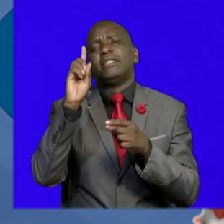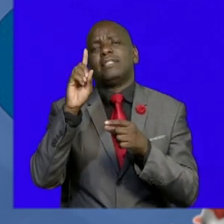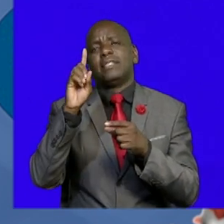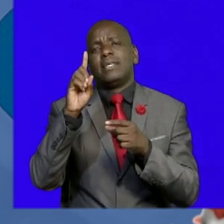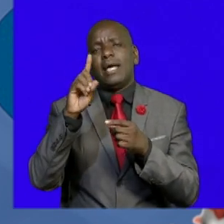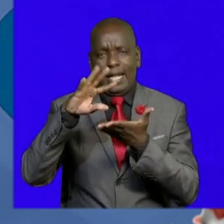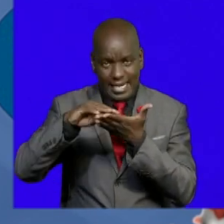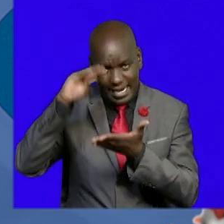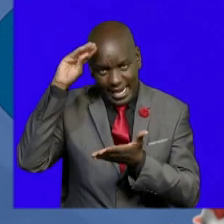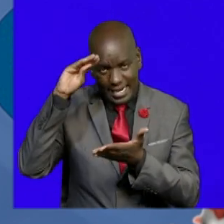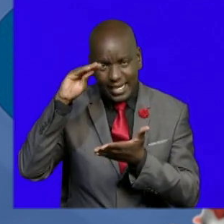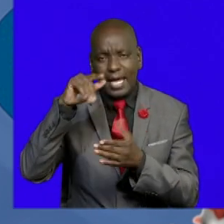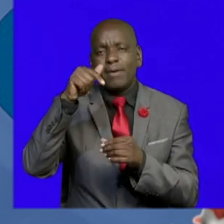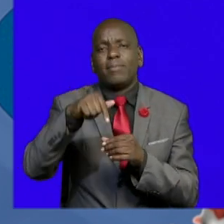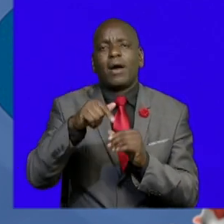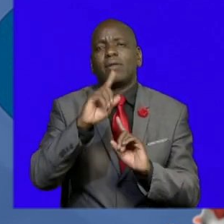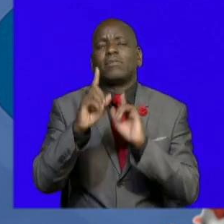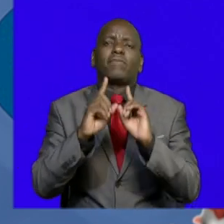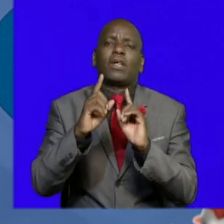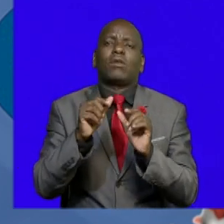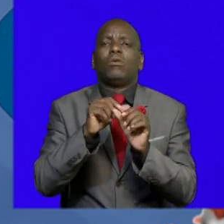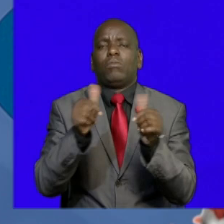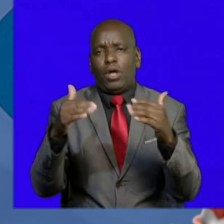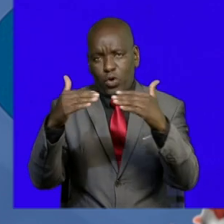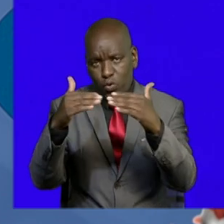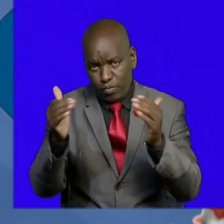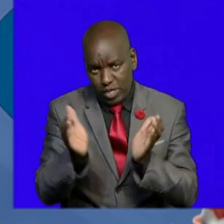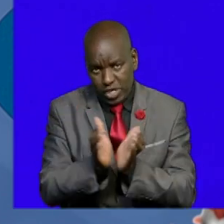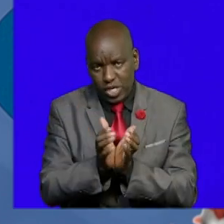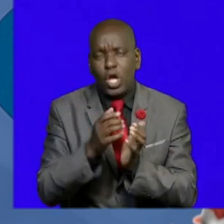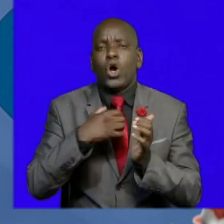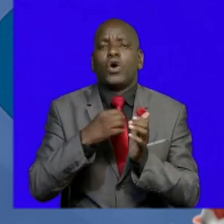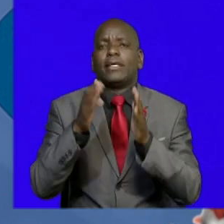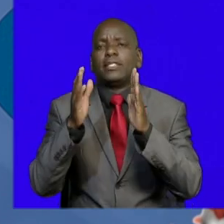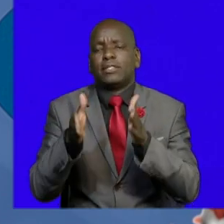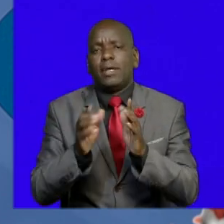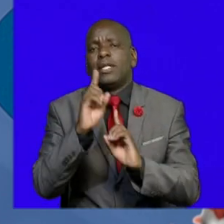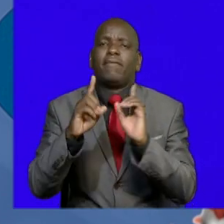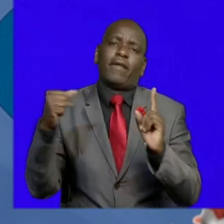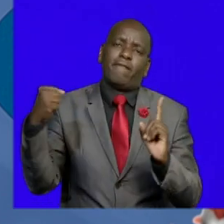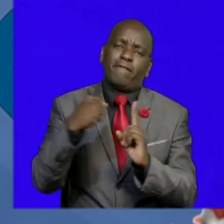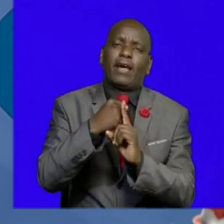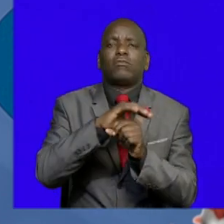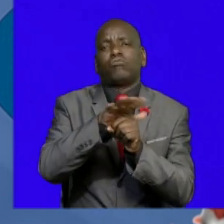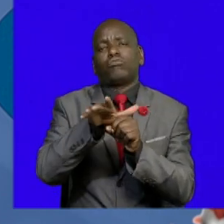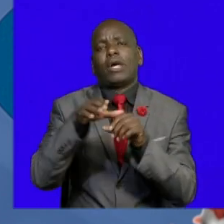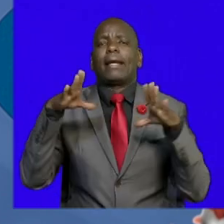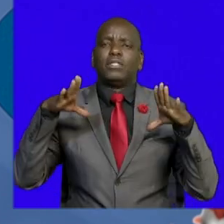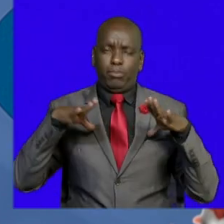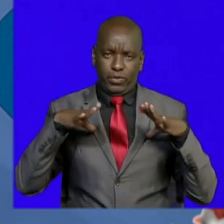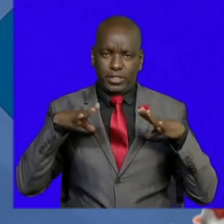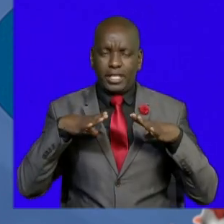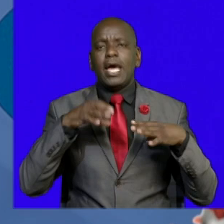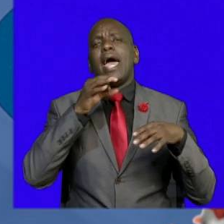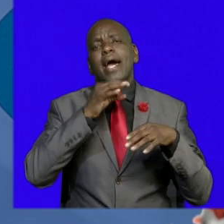to learn that strong community ownership of the response is very critical.